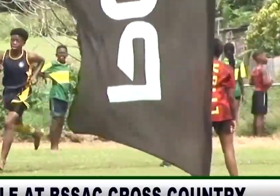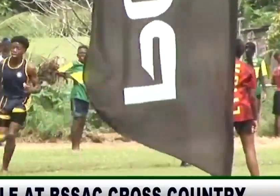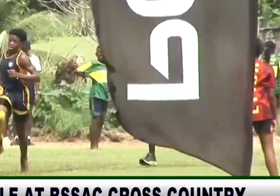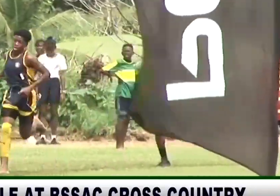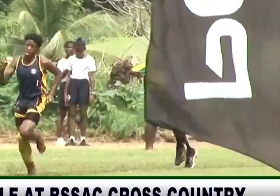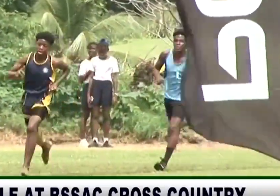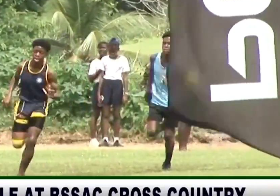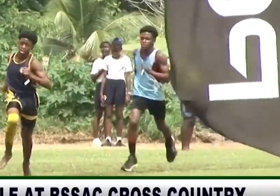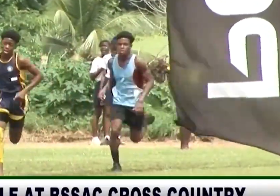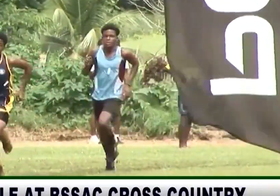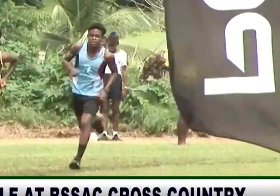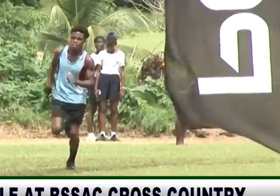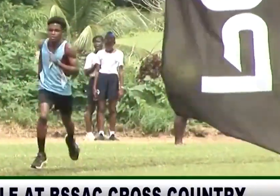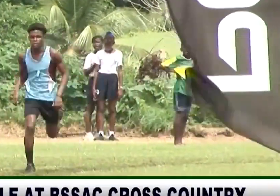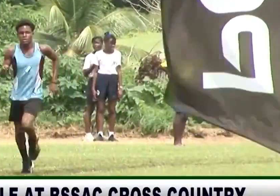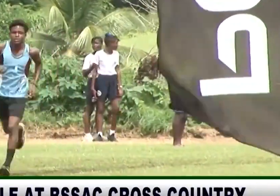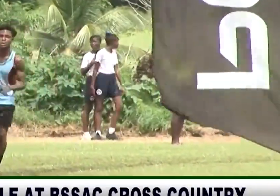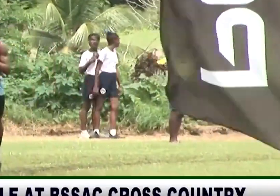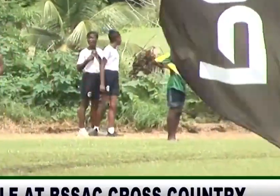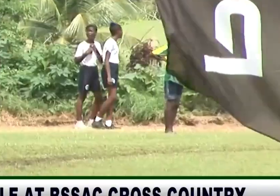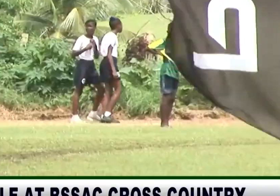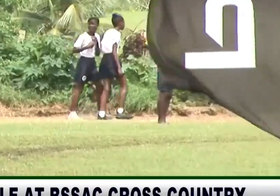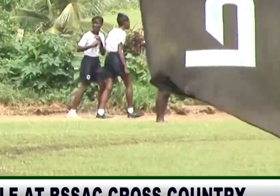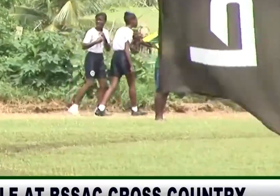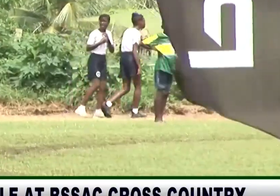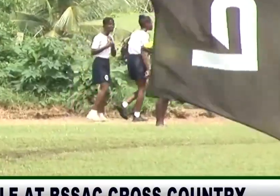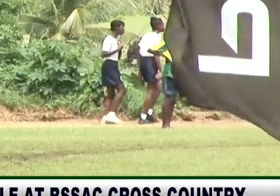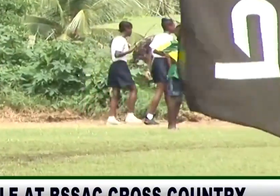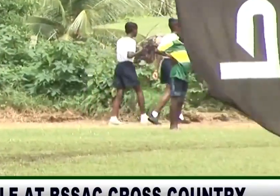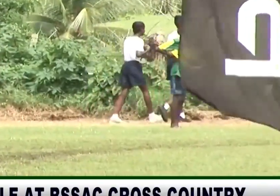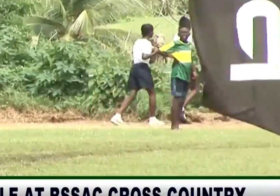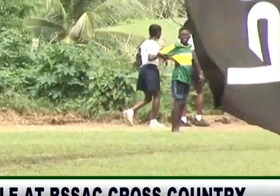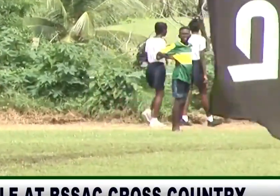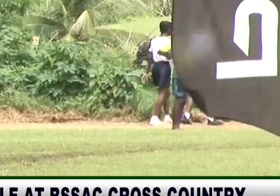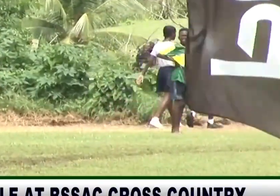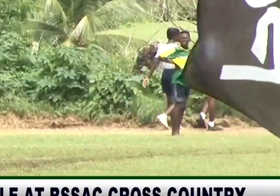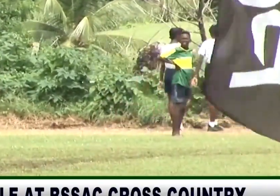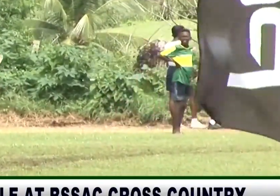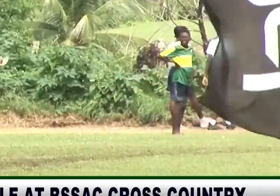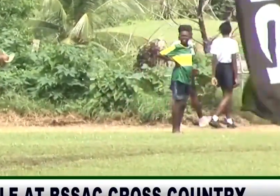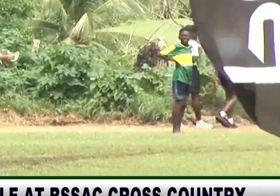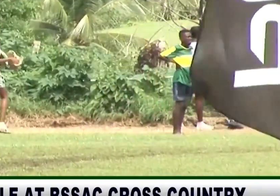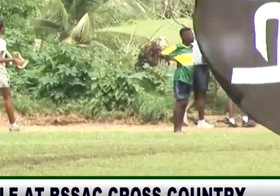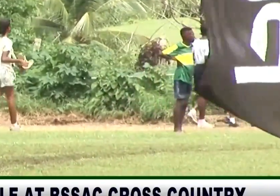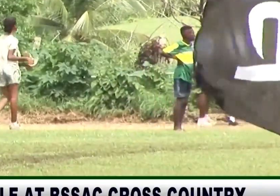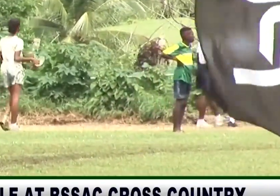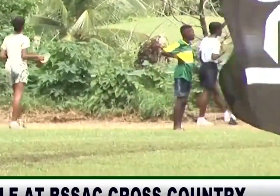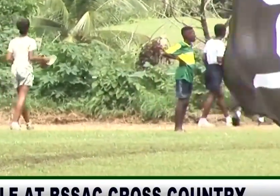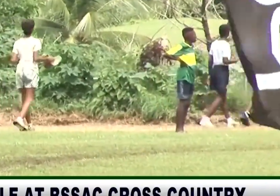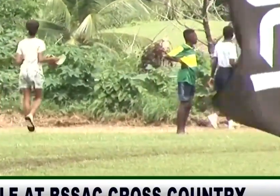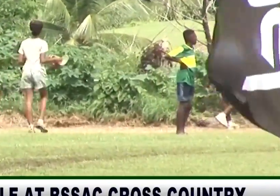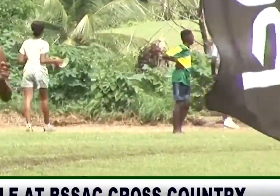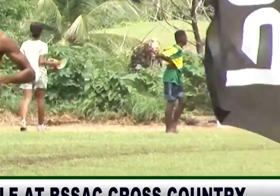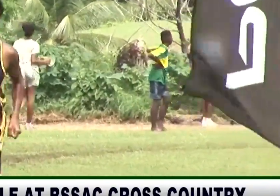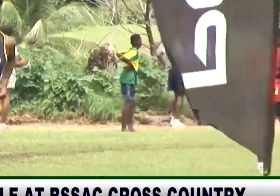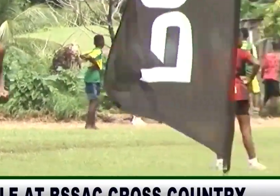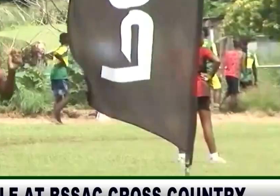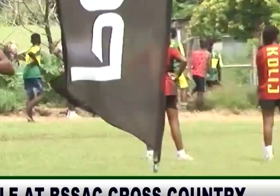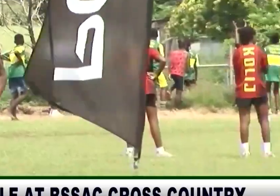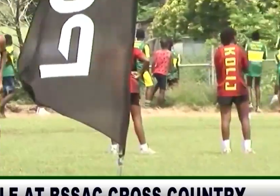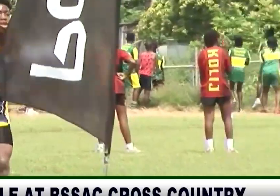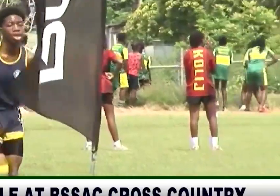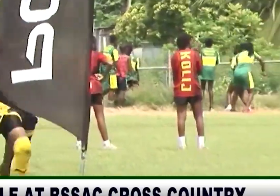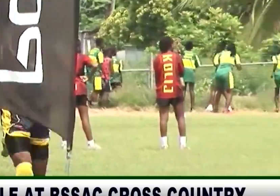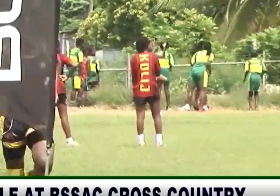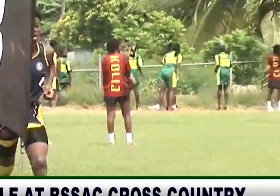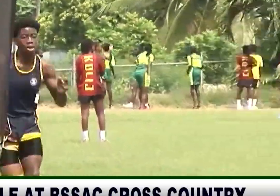Headley of Aline and Brendan Gill of Dighton Griffith. Henry looks calm and cool while Griffith challenges, and in the end, Aline